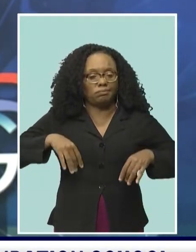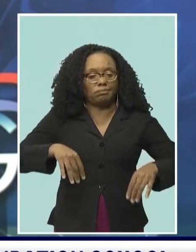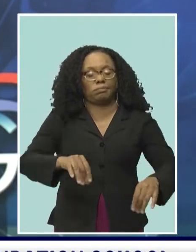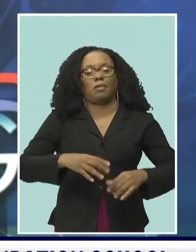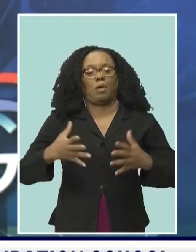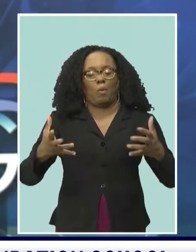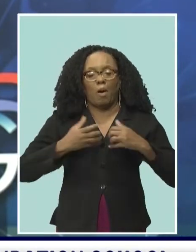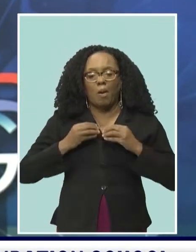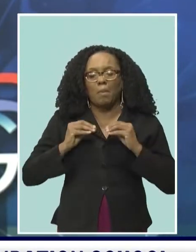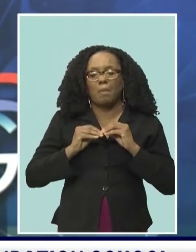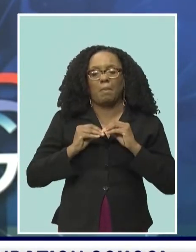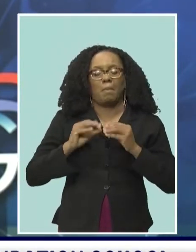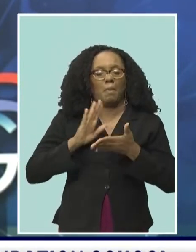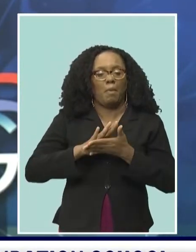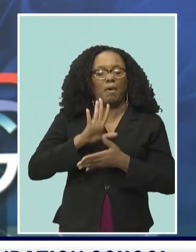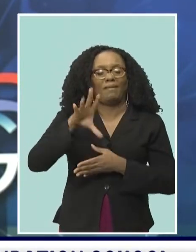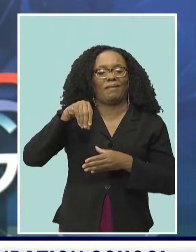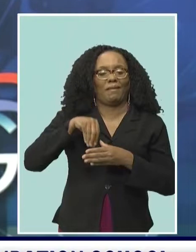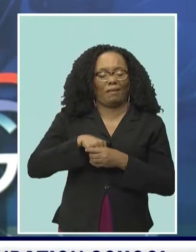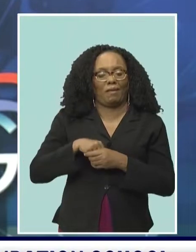more schools into the fold.